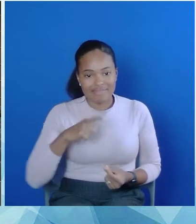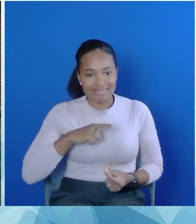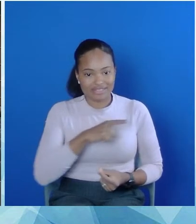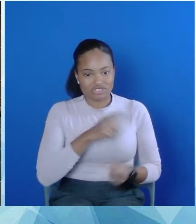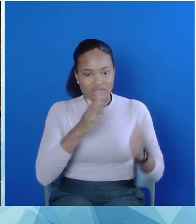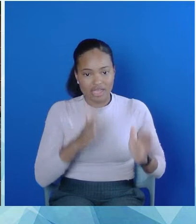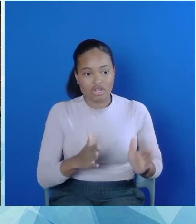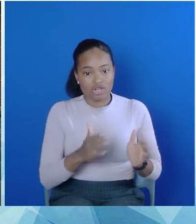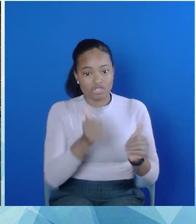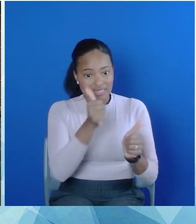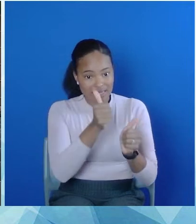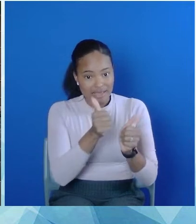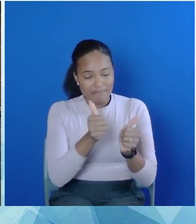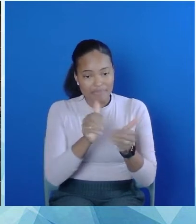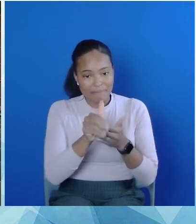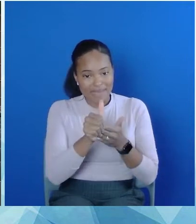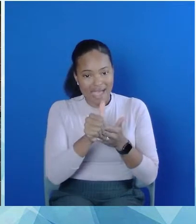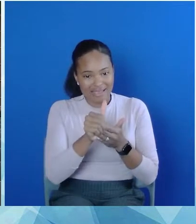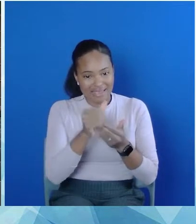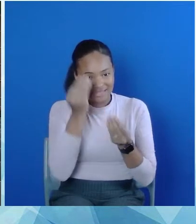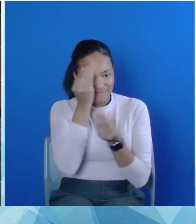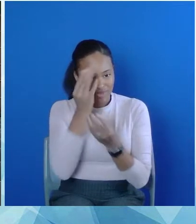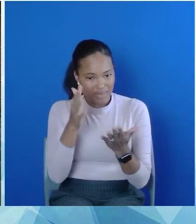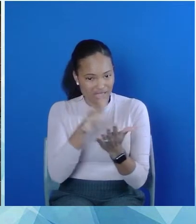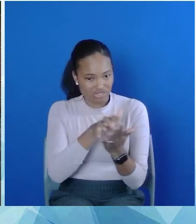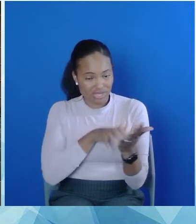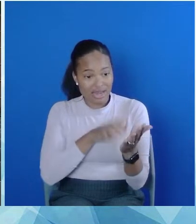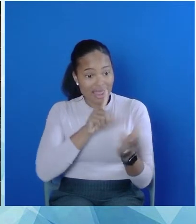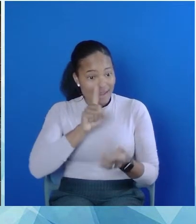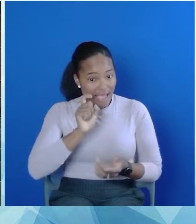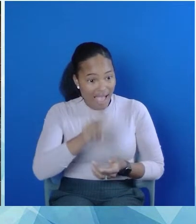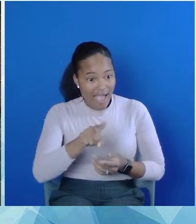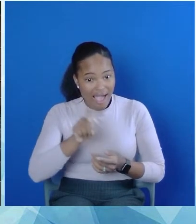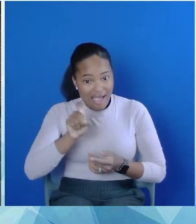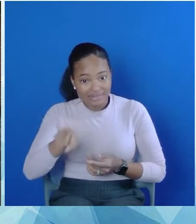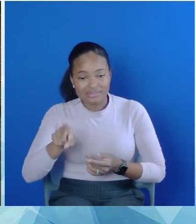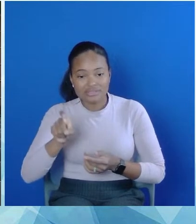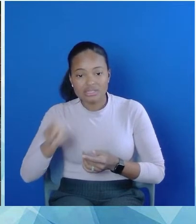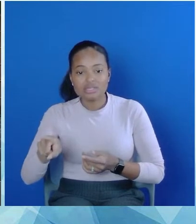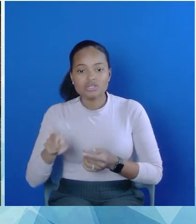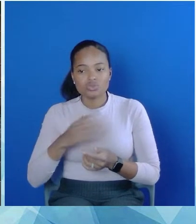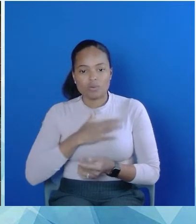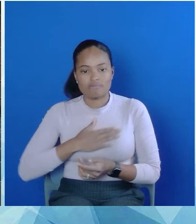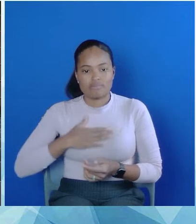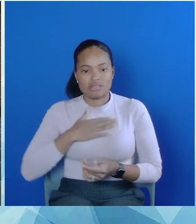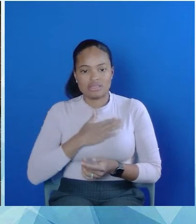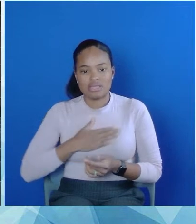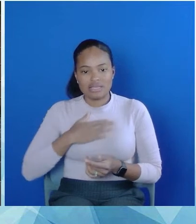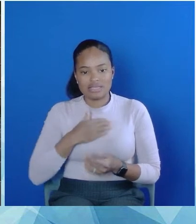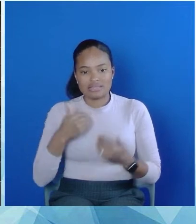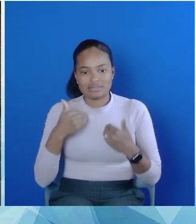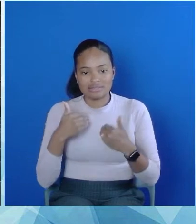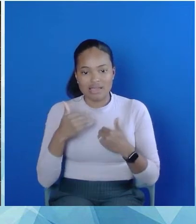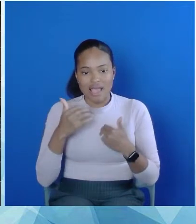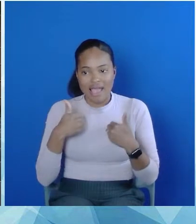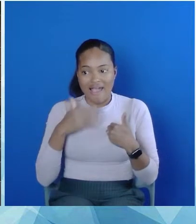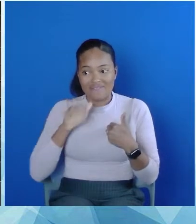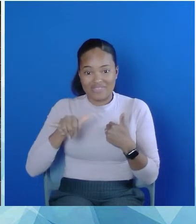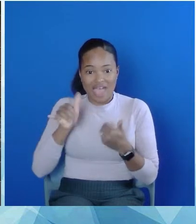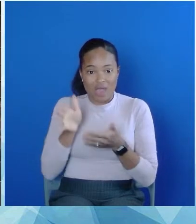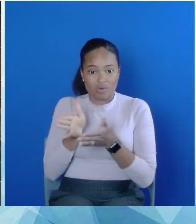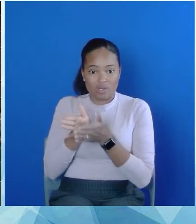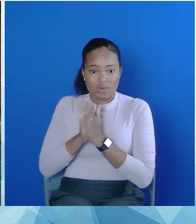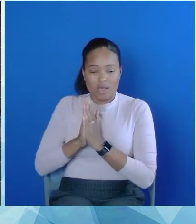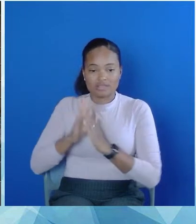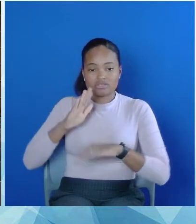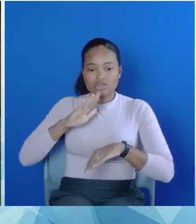asking each individual member of the legislature to please place this on their list of